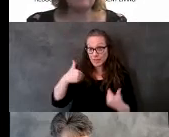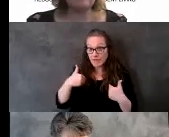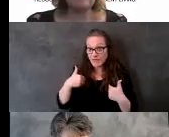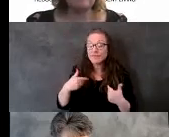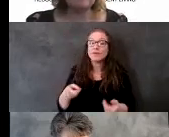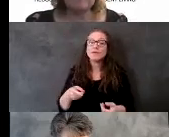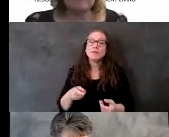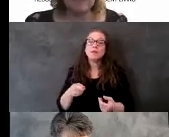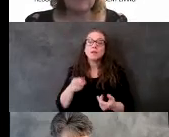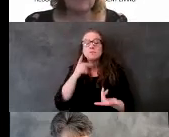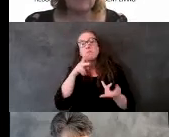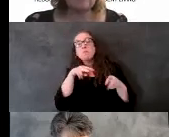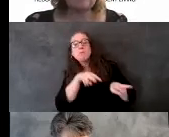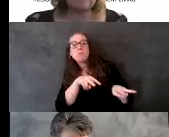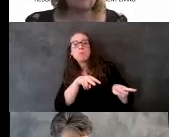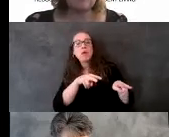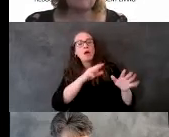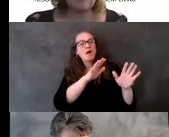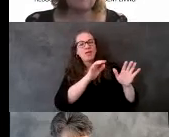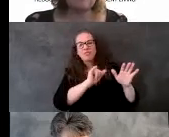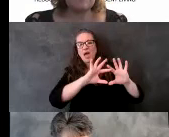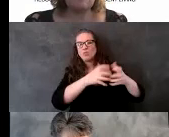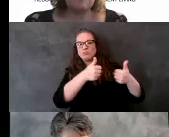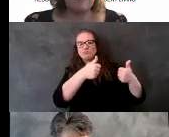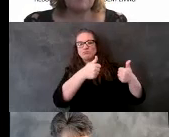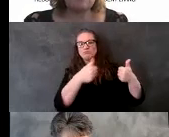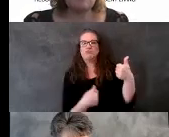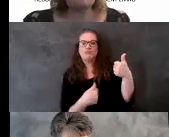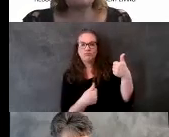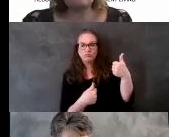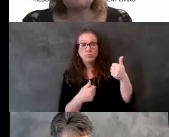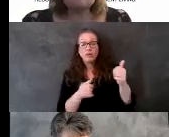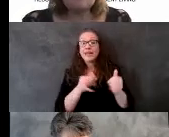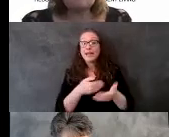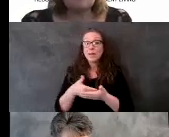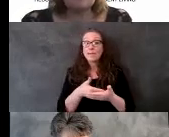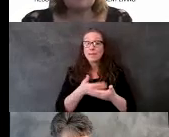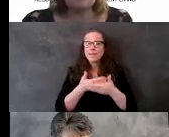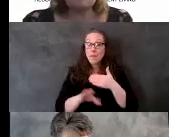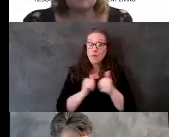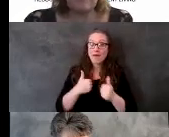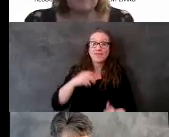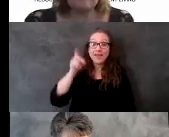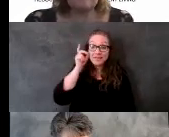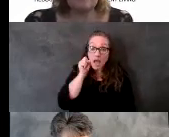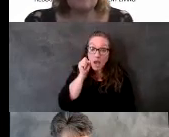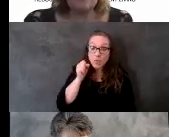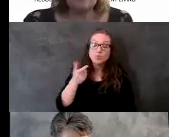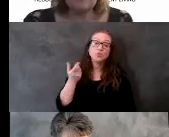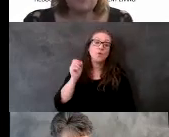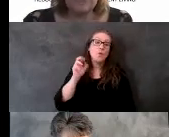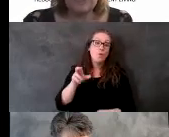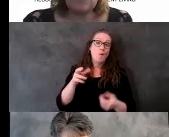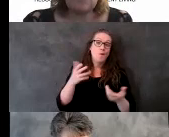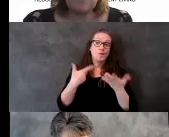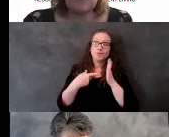as less than, and a lot of times when babies were born with Down syndrome or shown to have, a